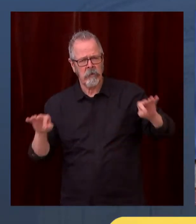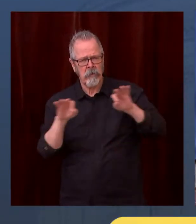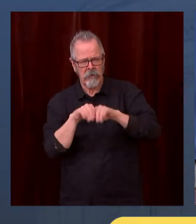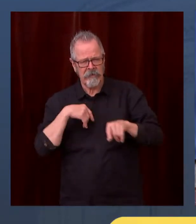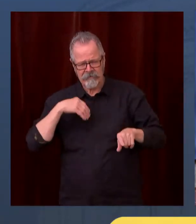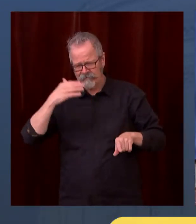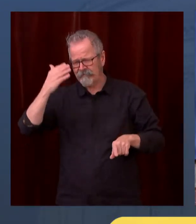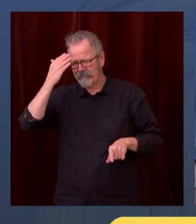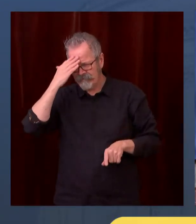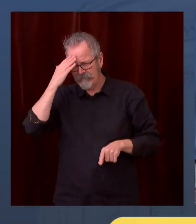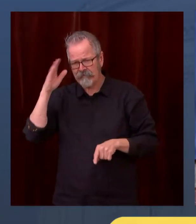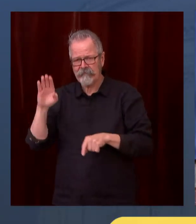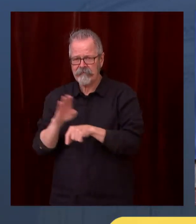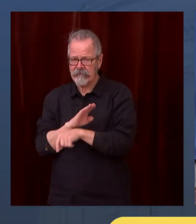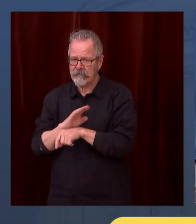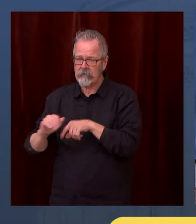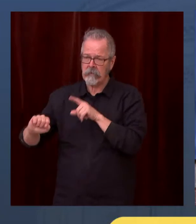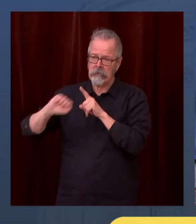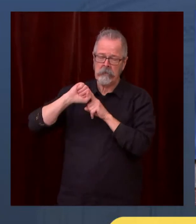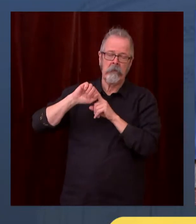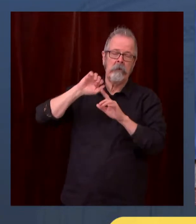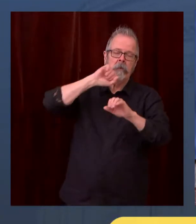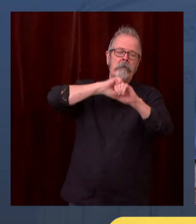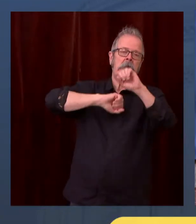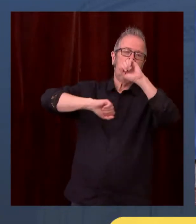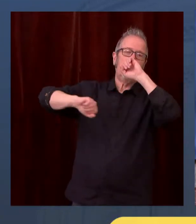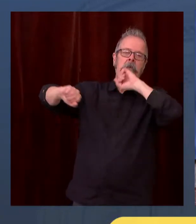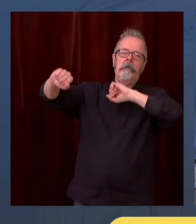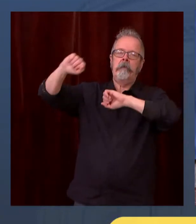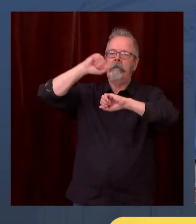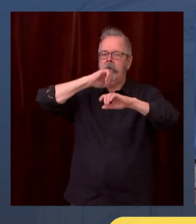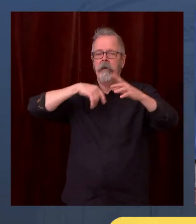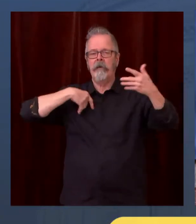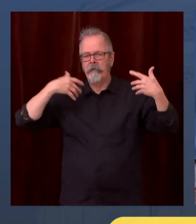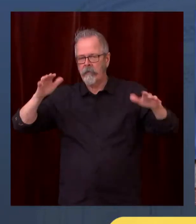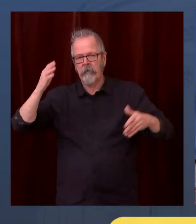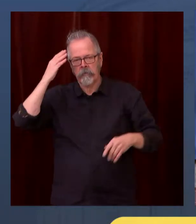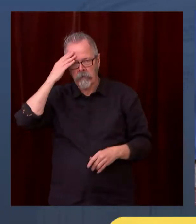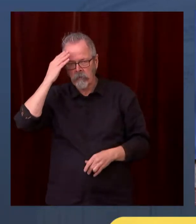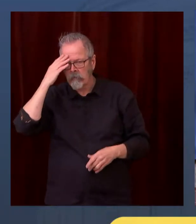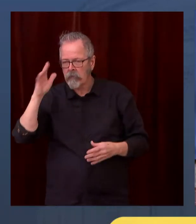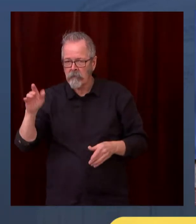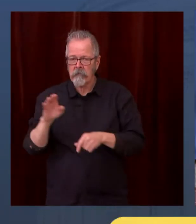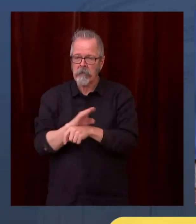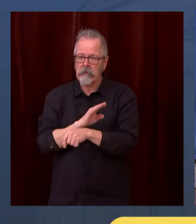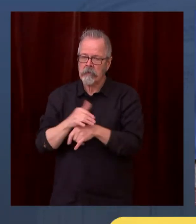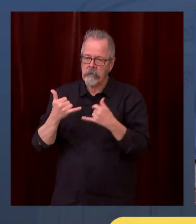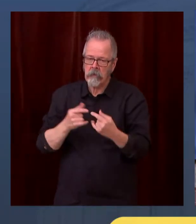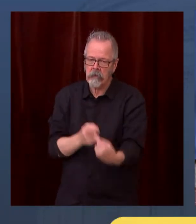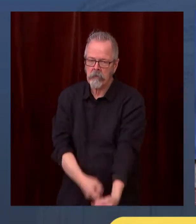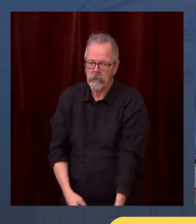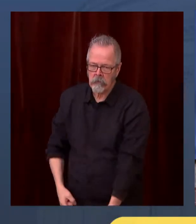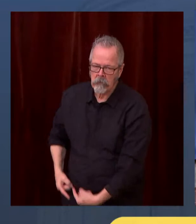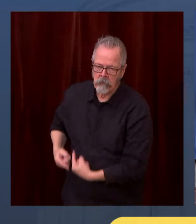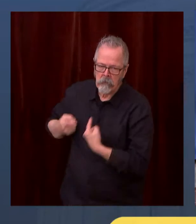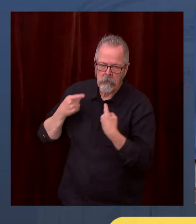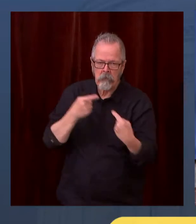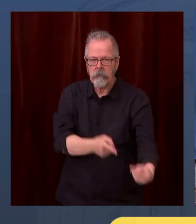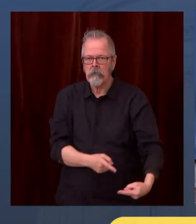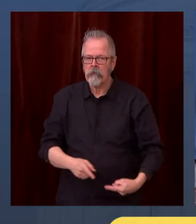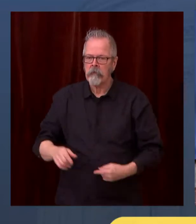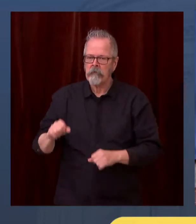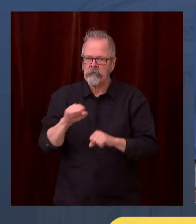been impacted. It is very difficult to think the businesses are still having trouble who may not be able to have